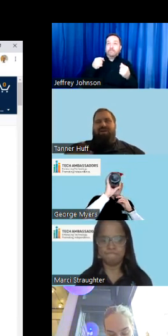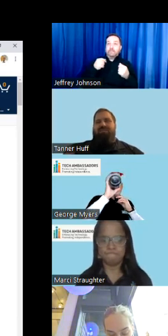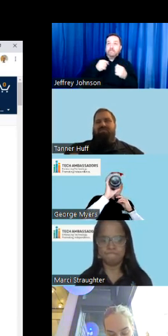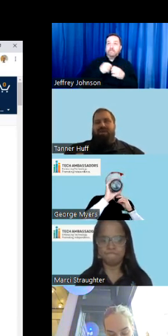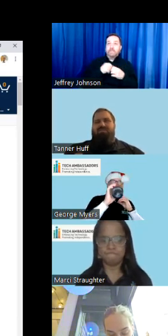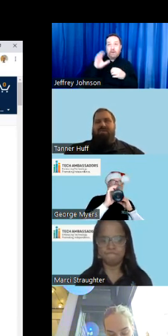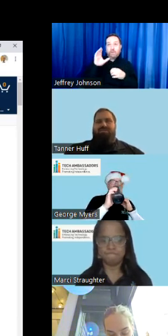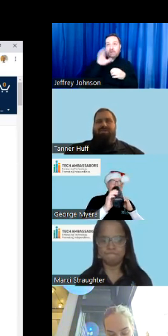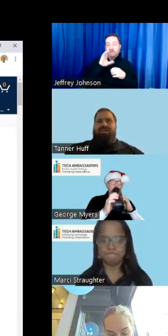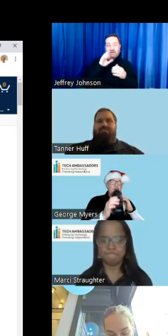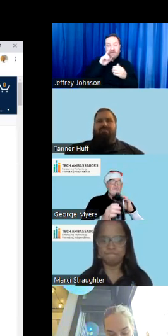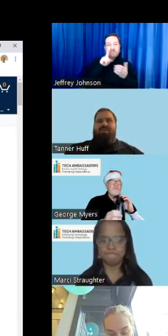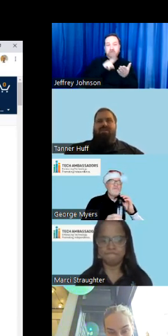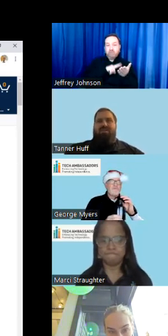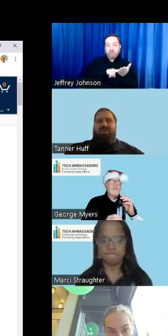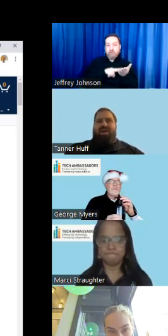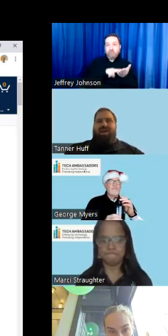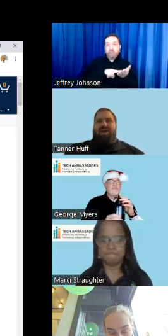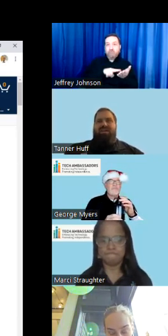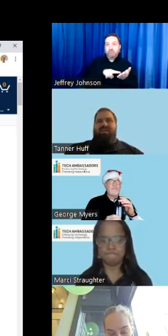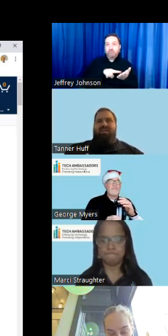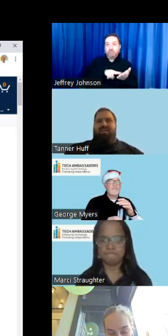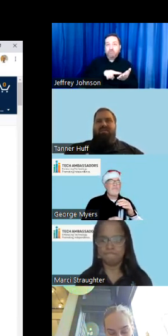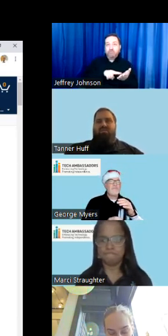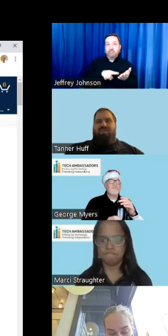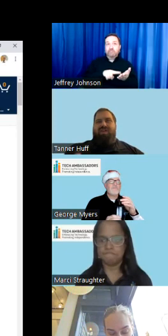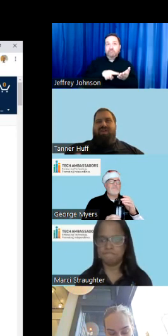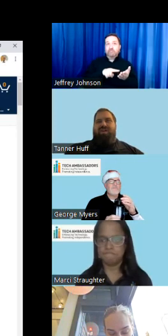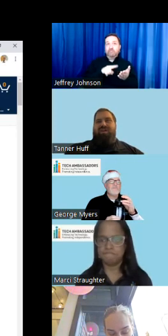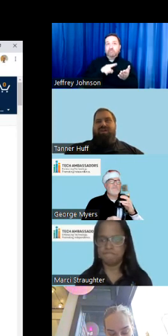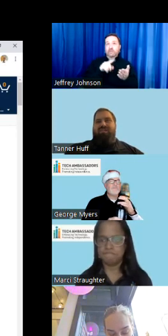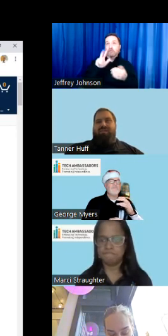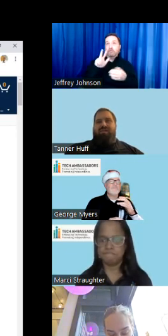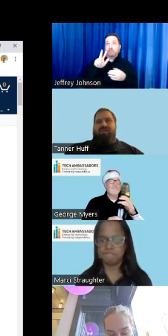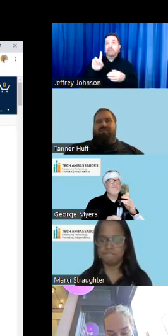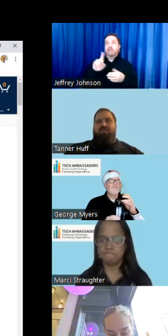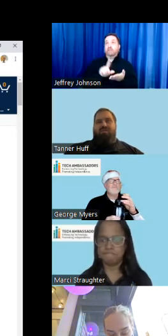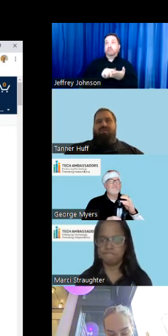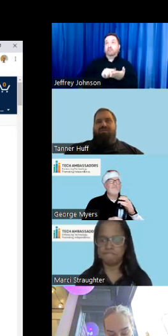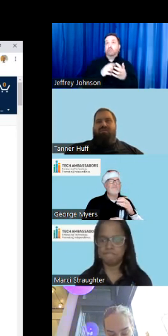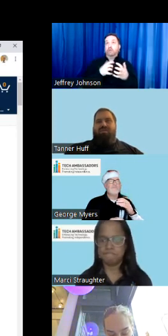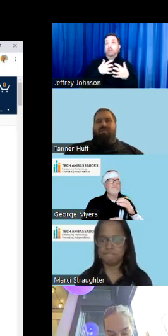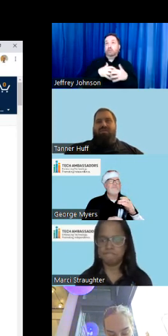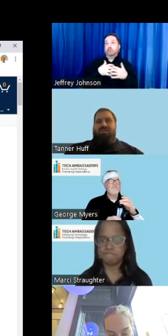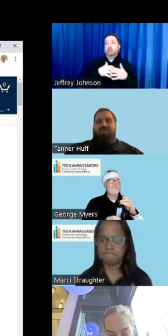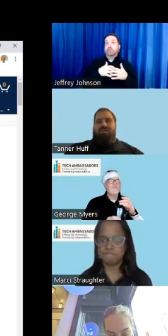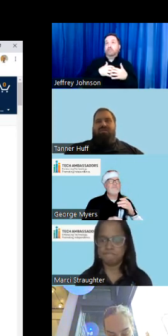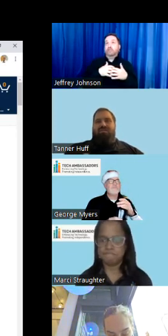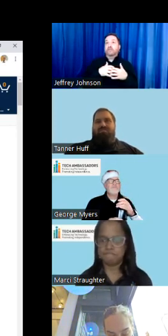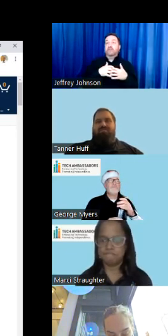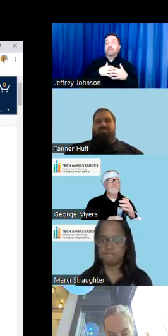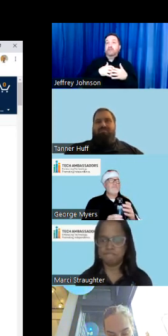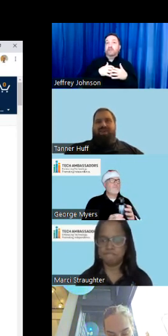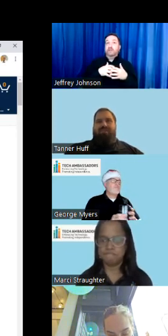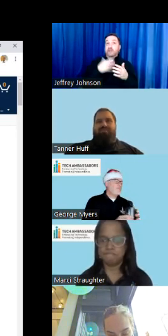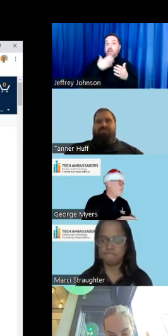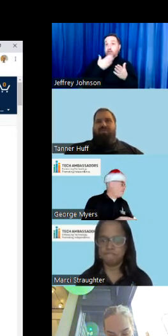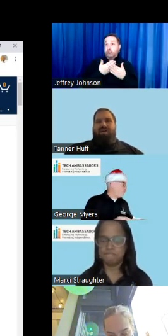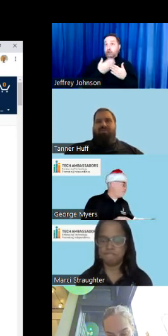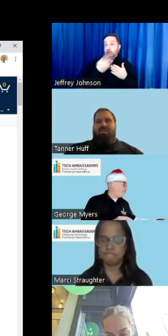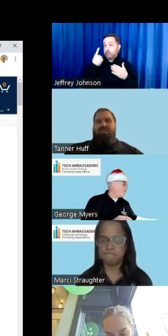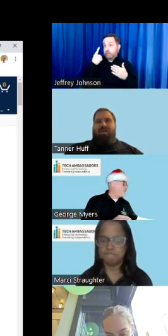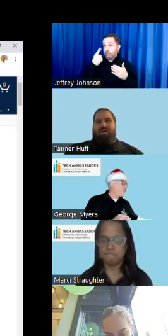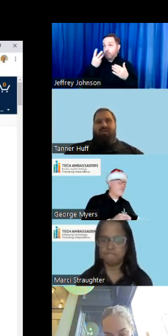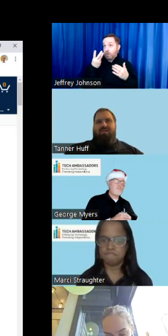I've been researching them and what they are good for. If many